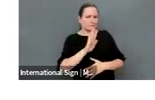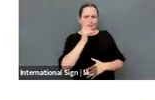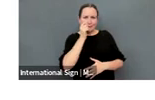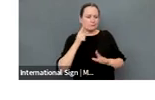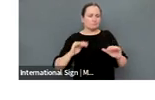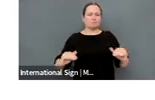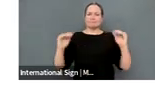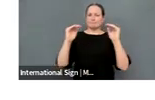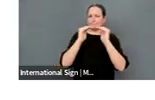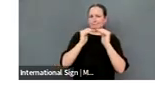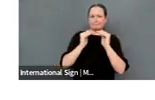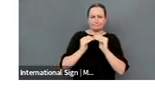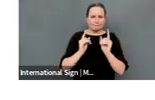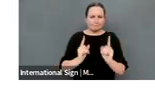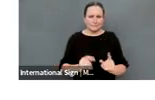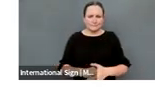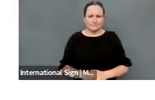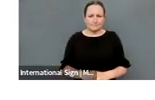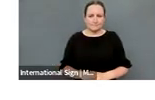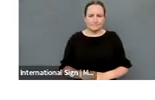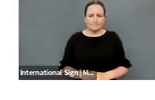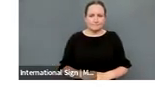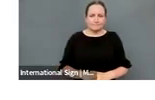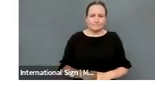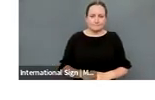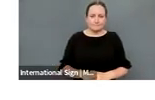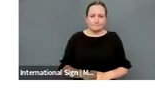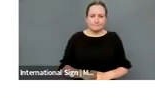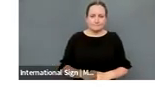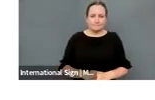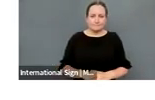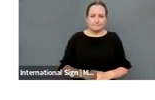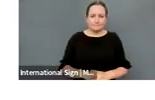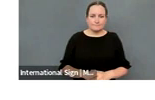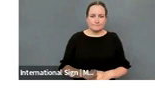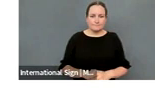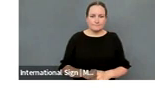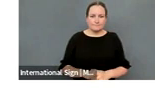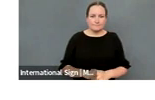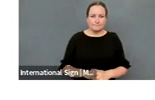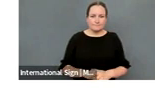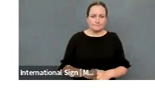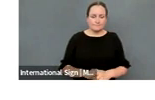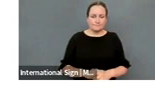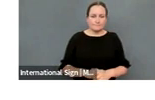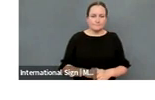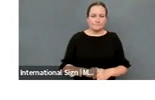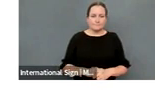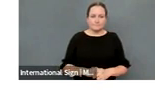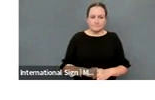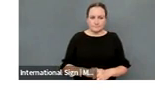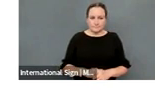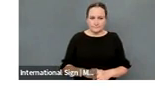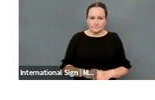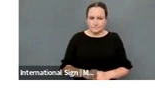inequalities experienced by women through their life force. We